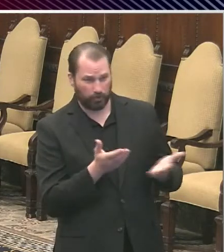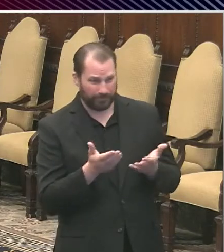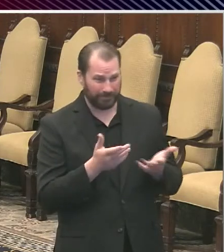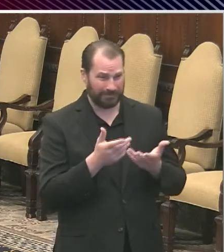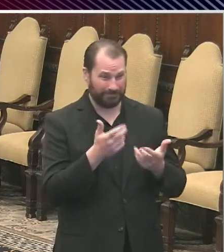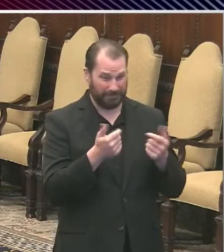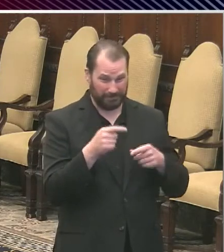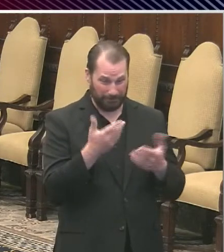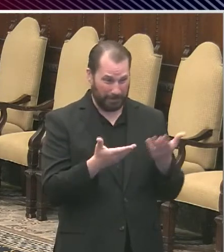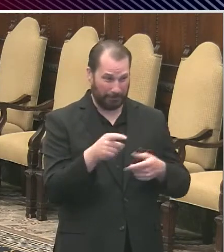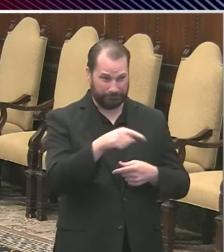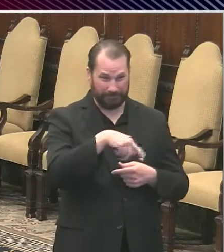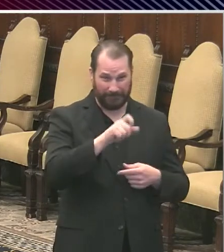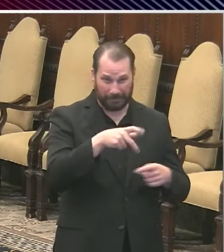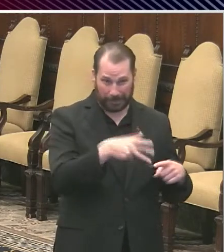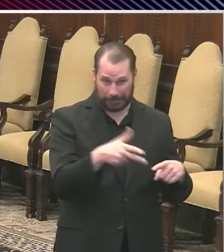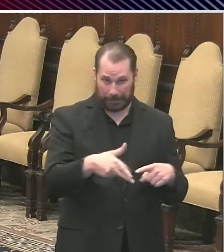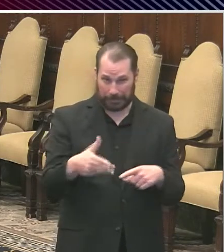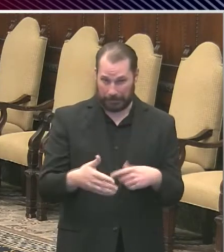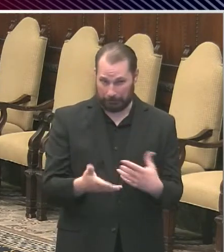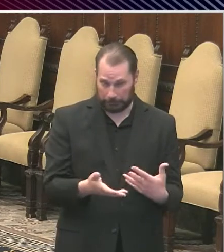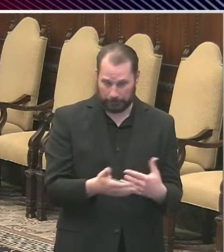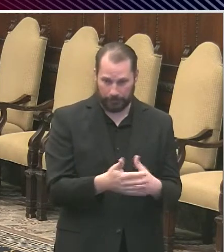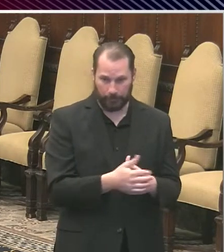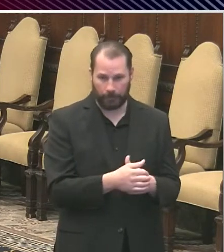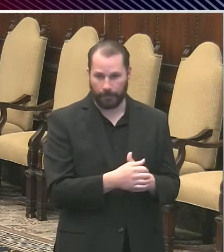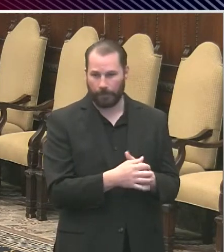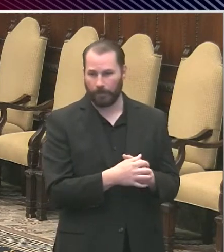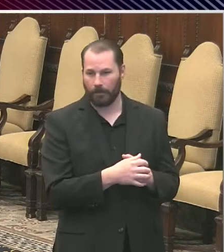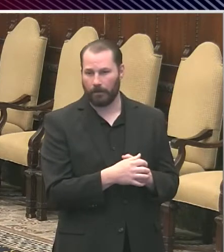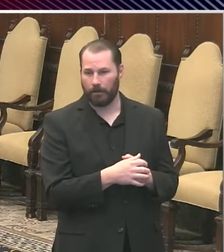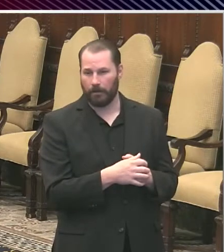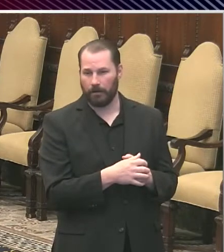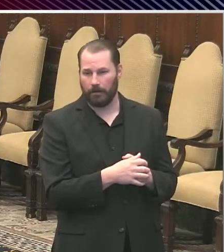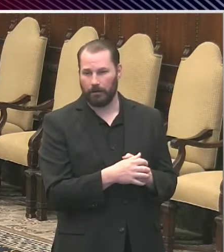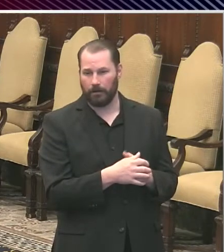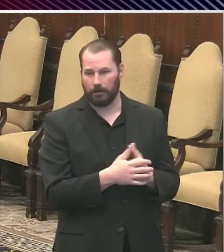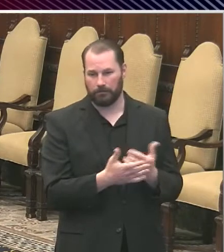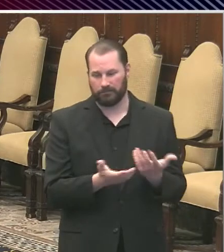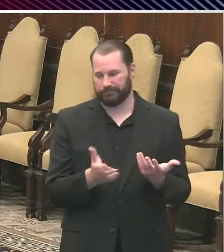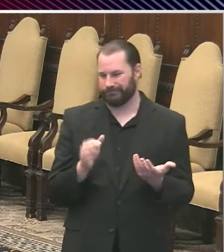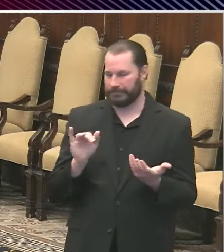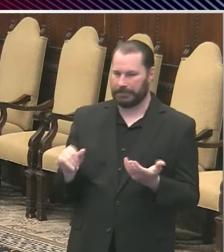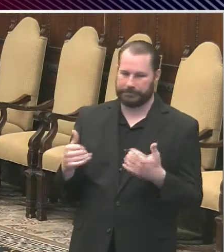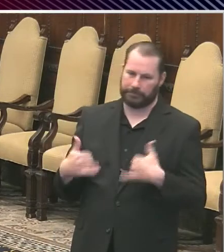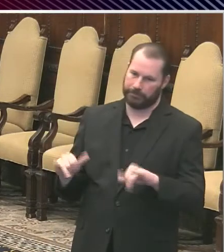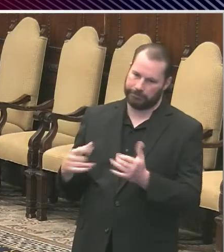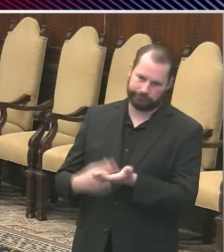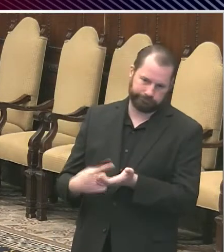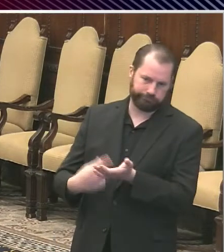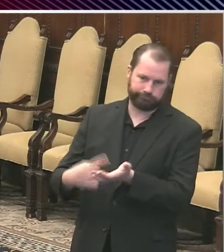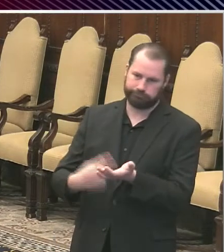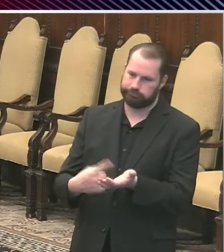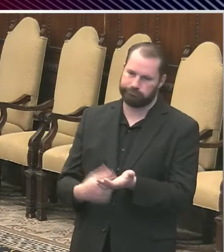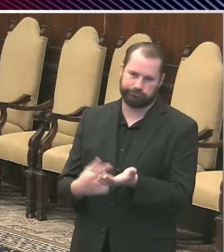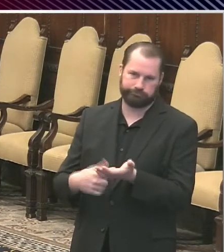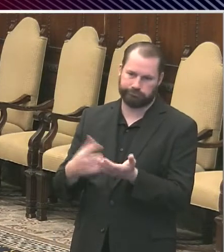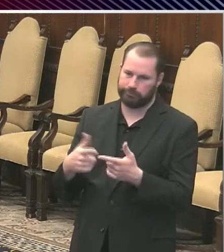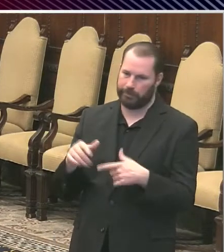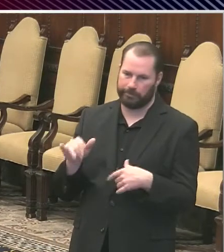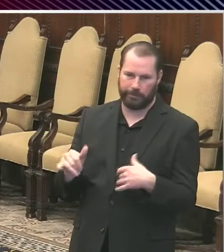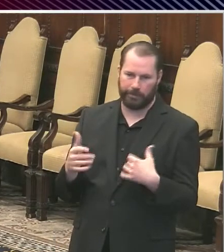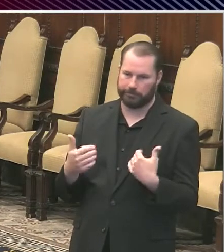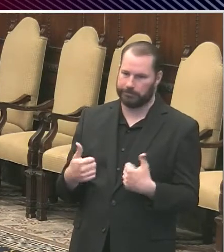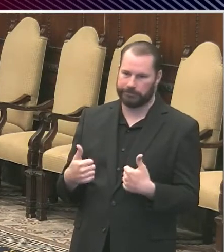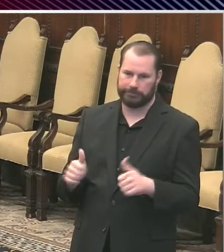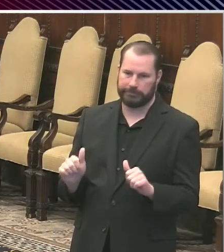government? Well, that's a rolling conversation. We're going to take our first blush at a revised budget on May